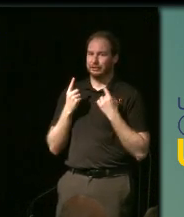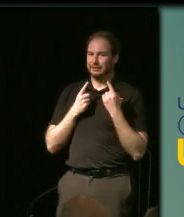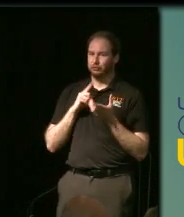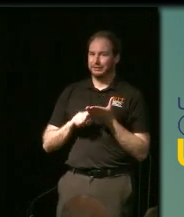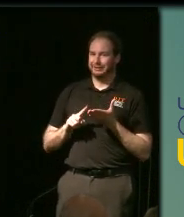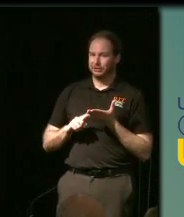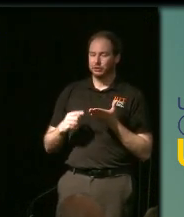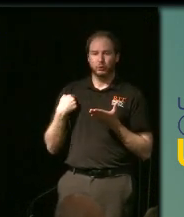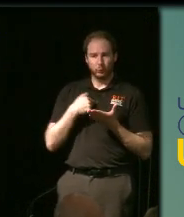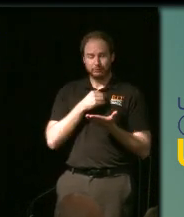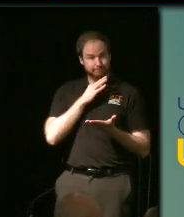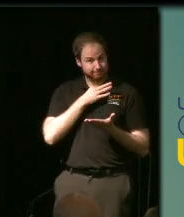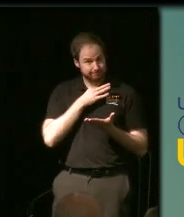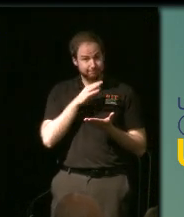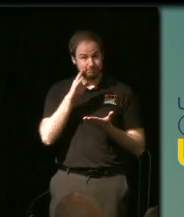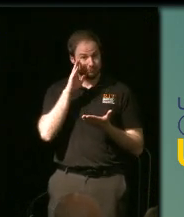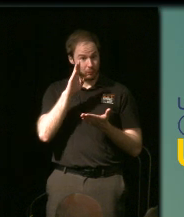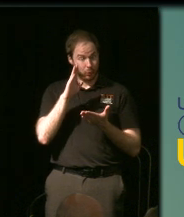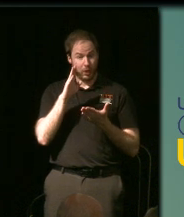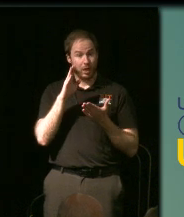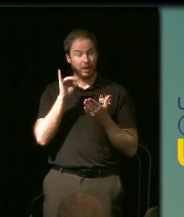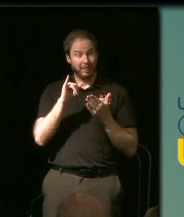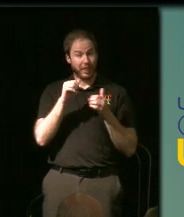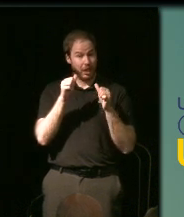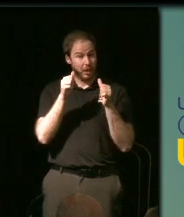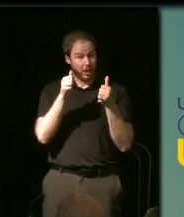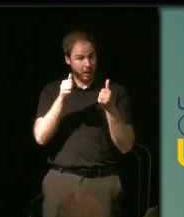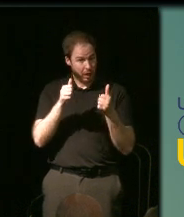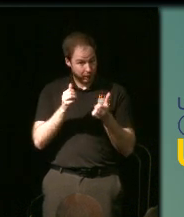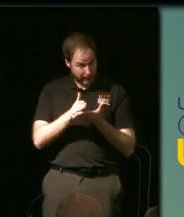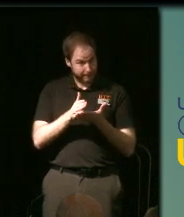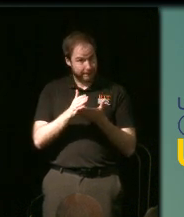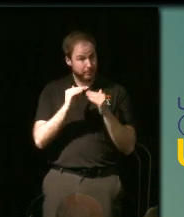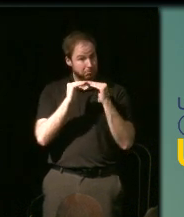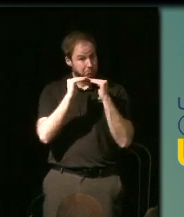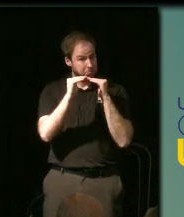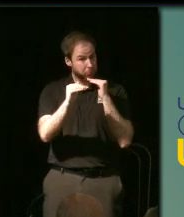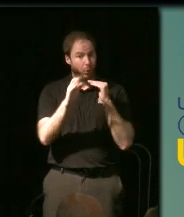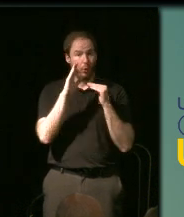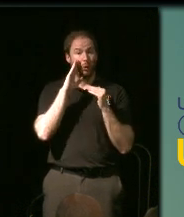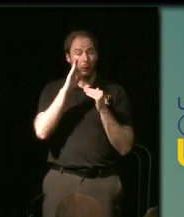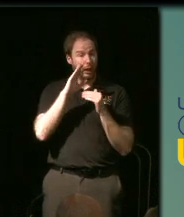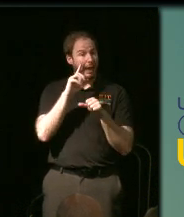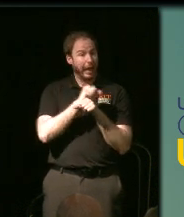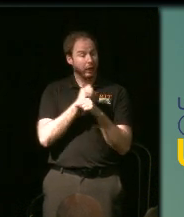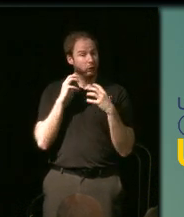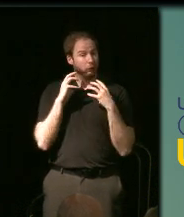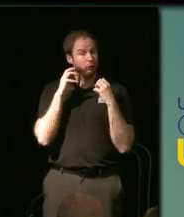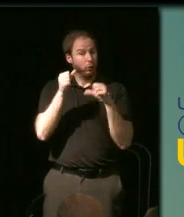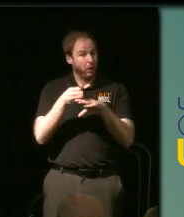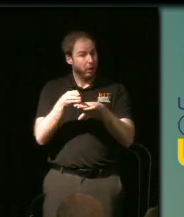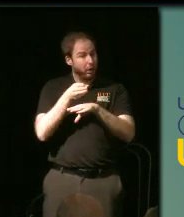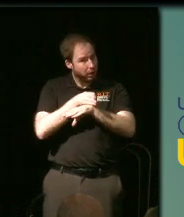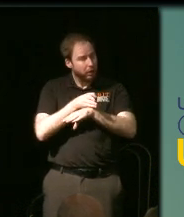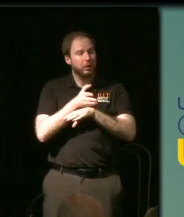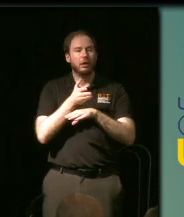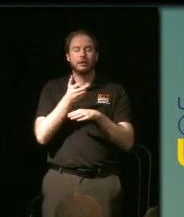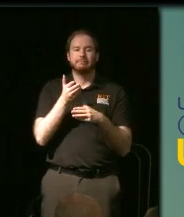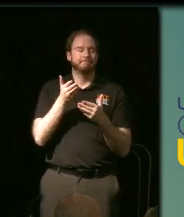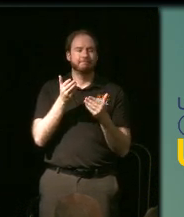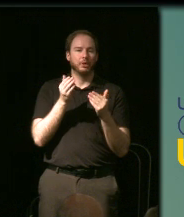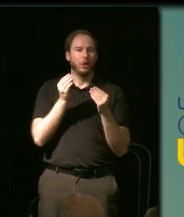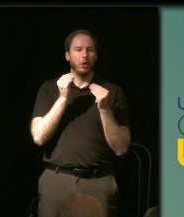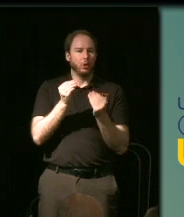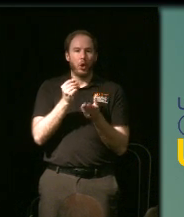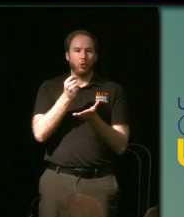We're always wondering, is it going to stop the progression of the disease, or is it going to restore vision? There is no treatment that's